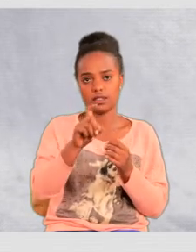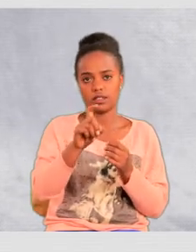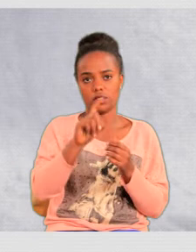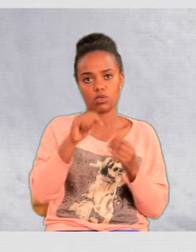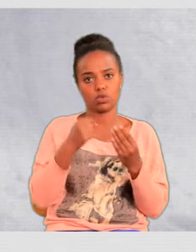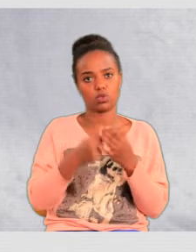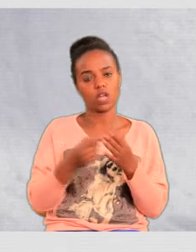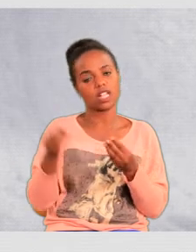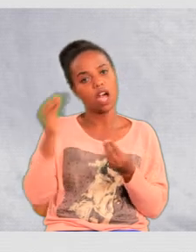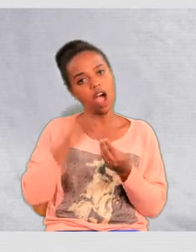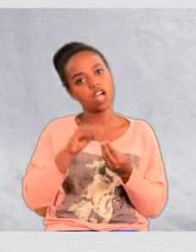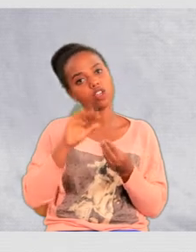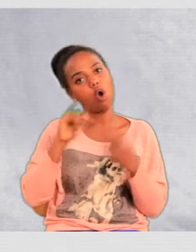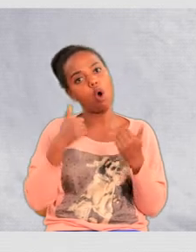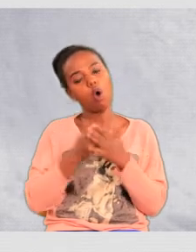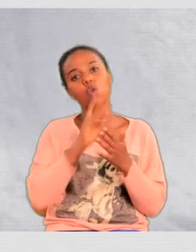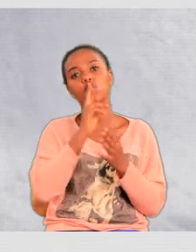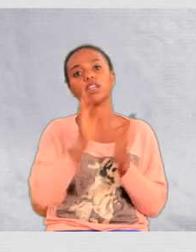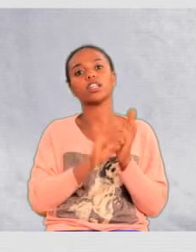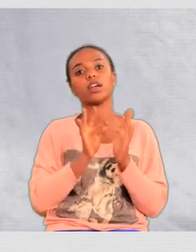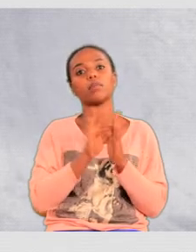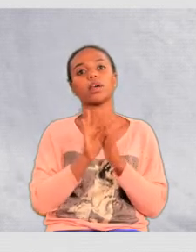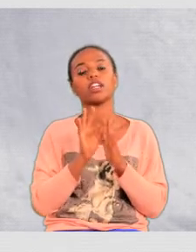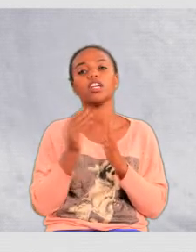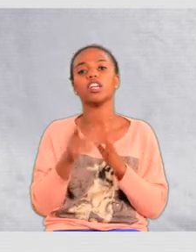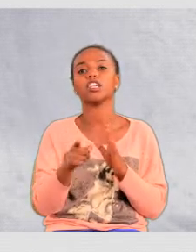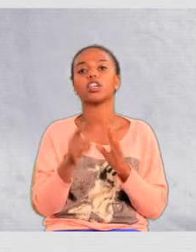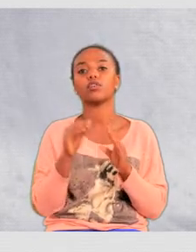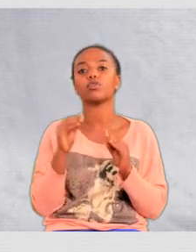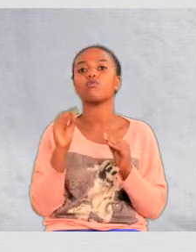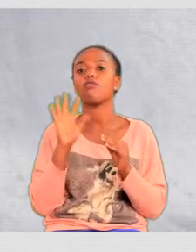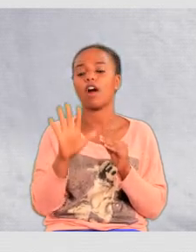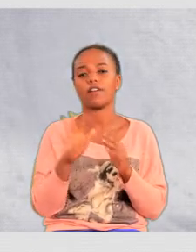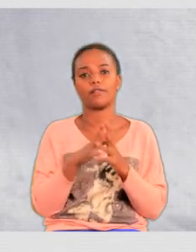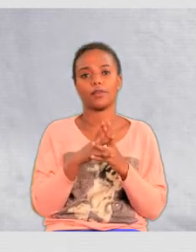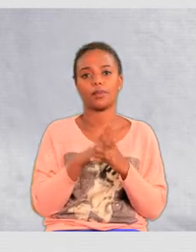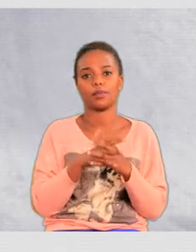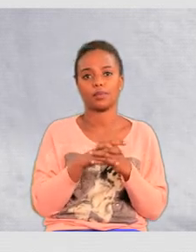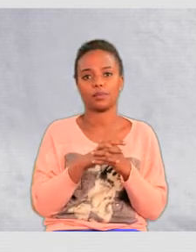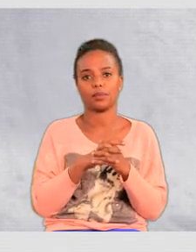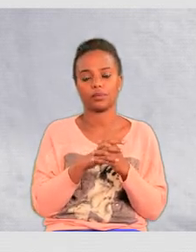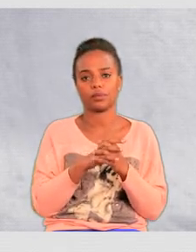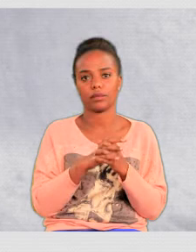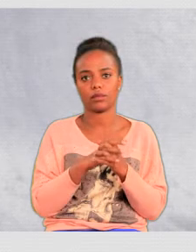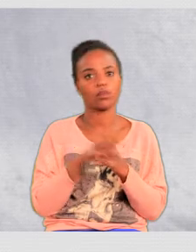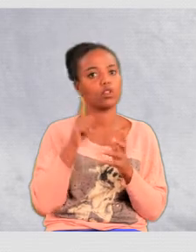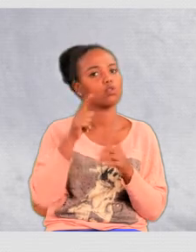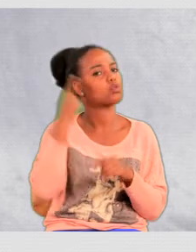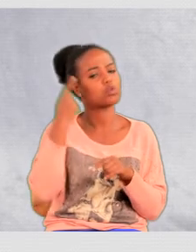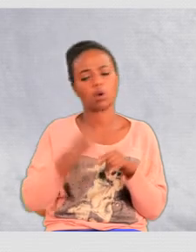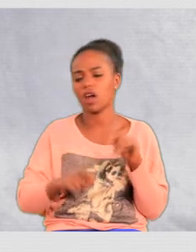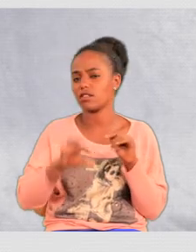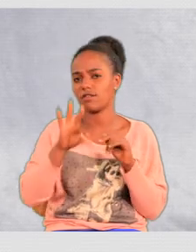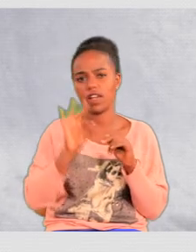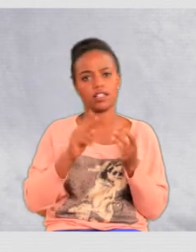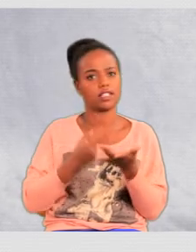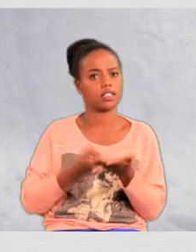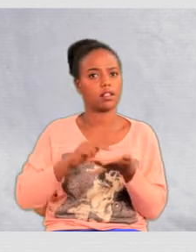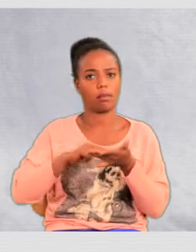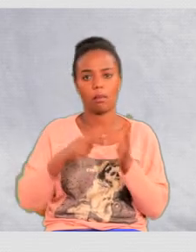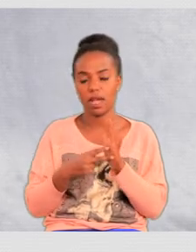so that if you add with all the real number, it gives you 5. If you try, you can't find. It means